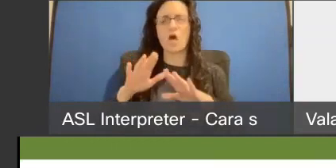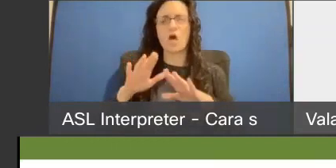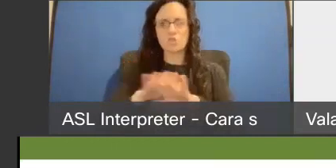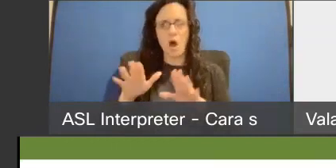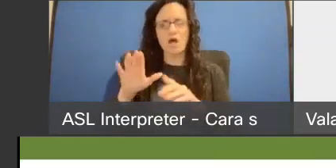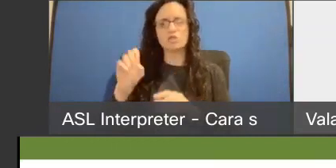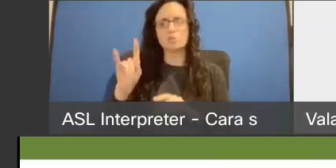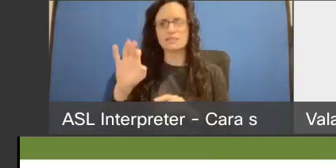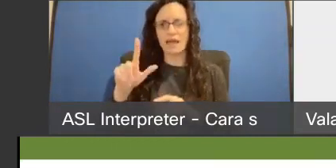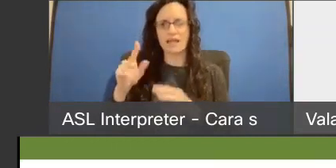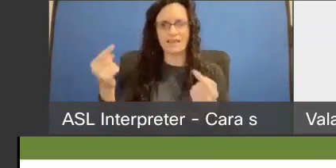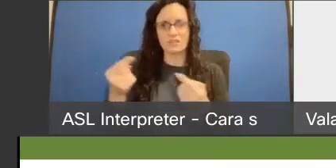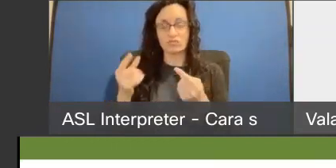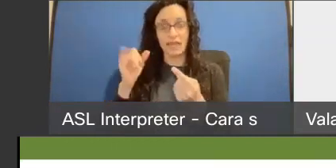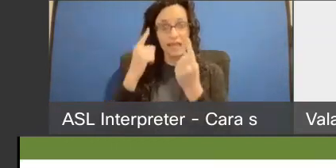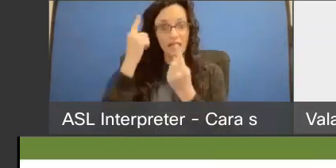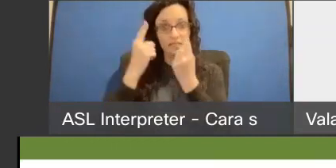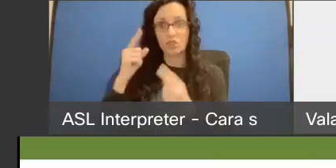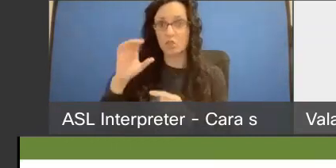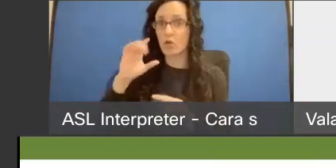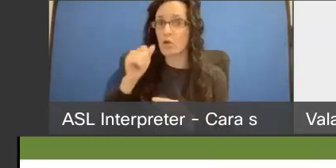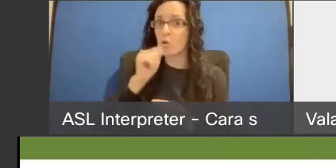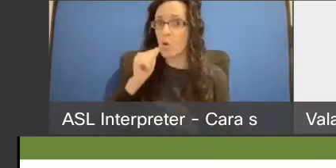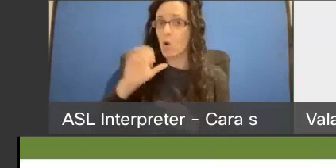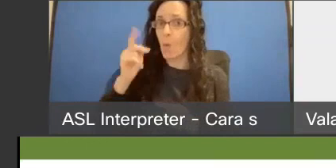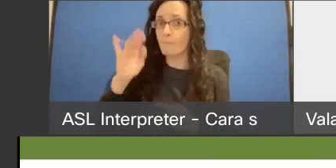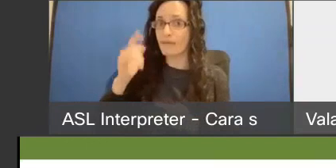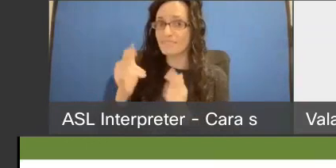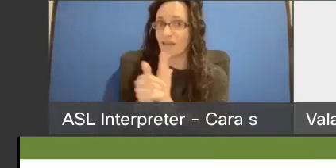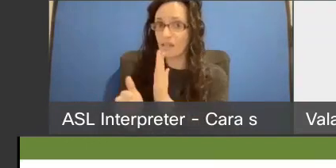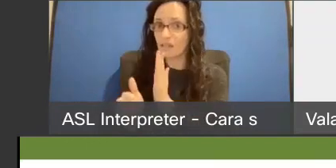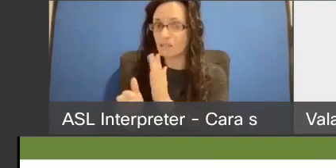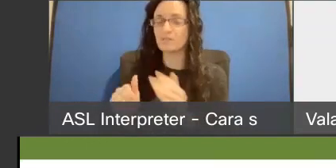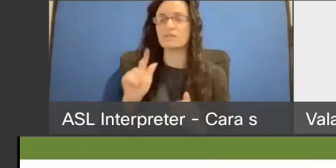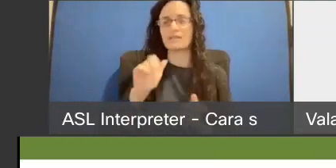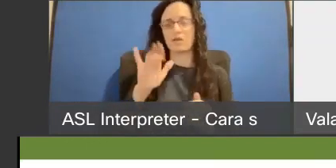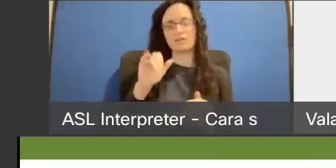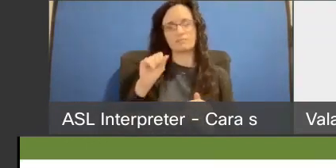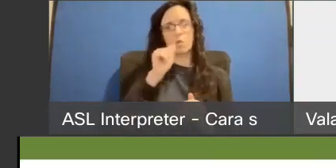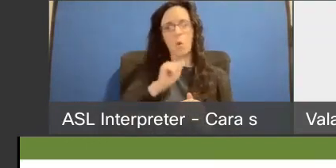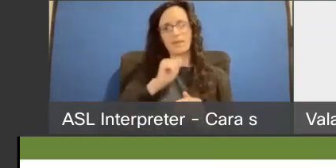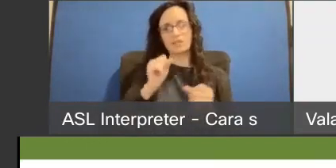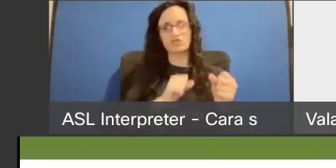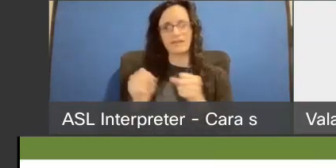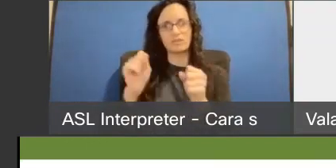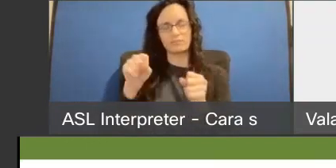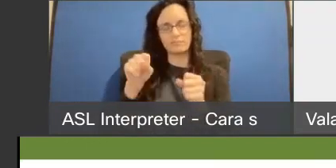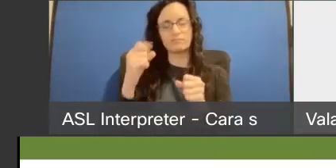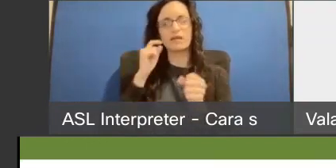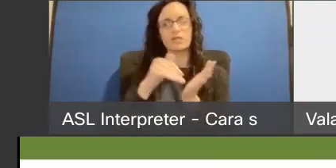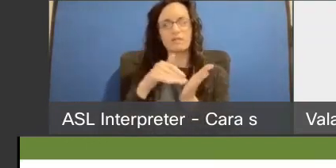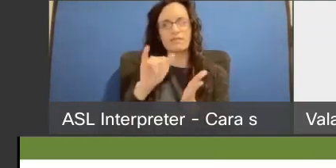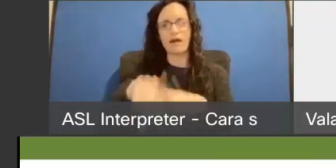coping skill? A coping strategy, absolutely, because people are using those kinds of things often to